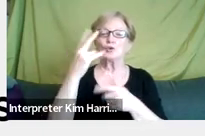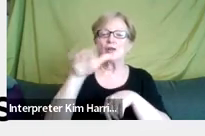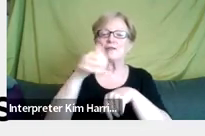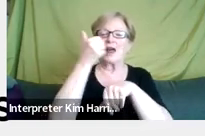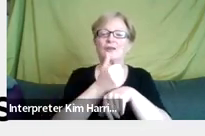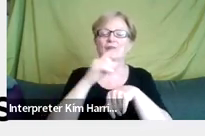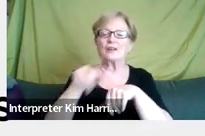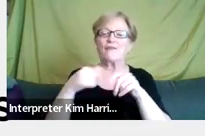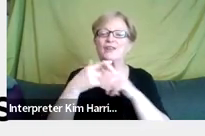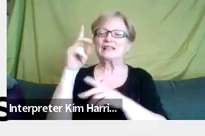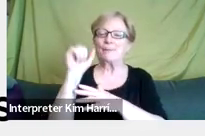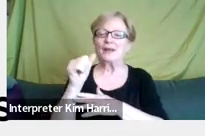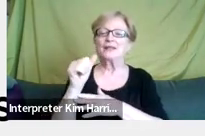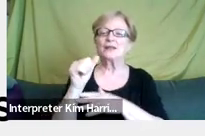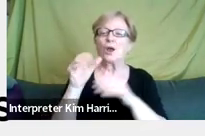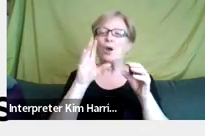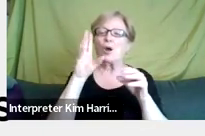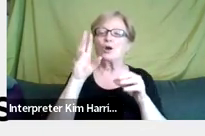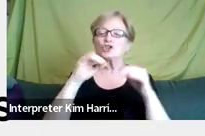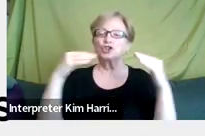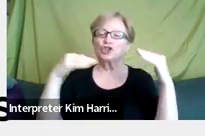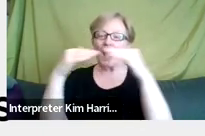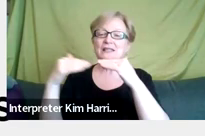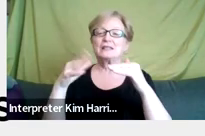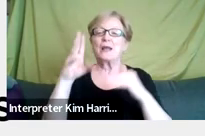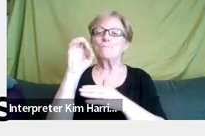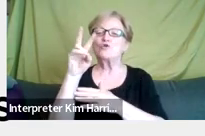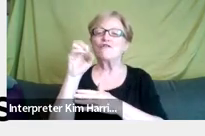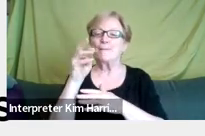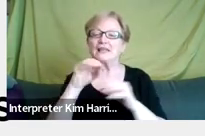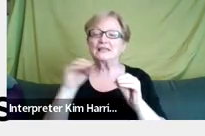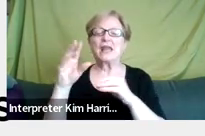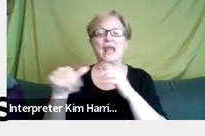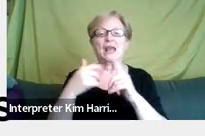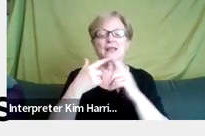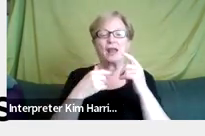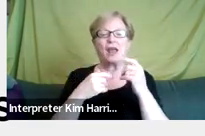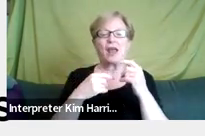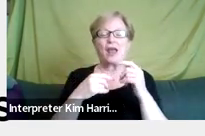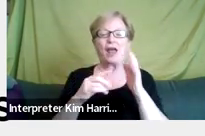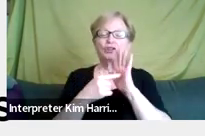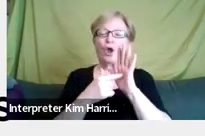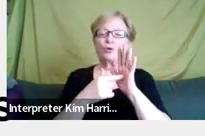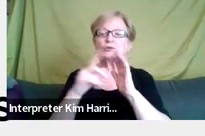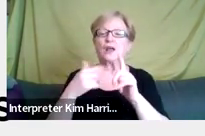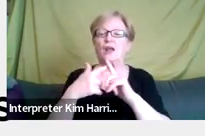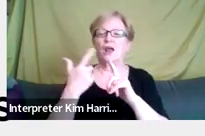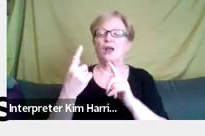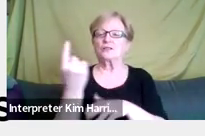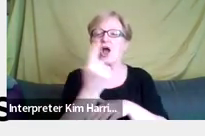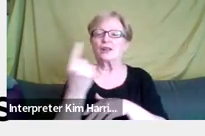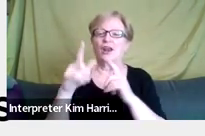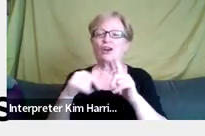movement. Disability justice is a social justice framework that emphasizes cross-liberation solidarity among all people